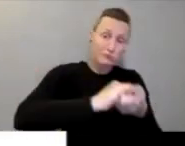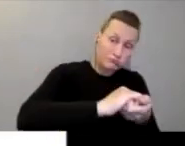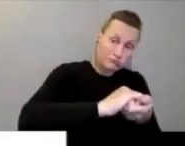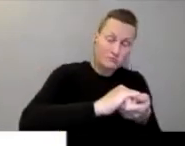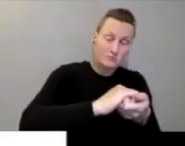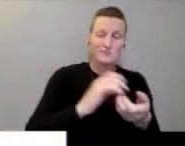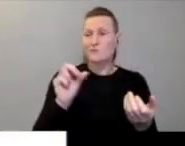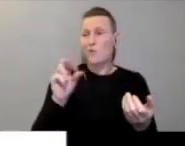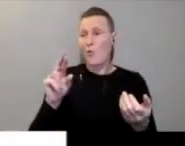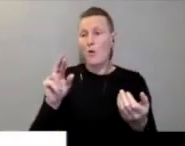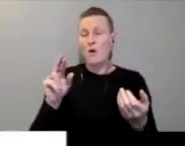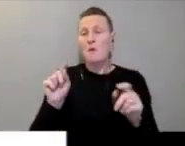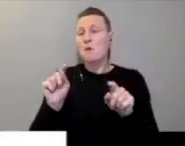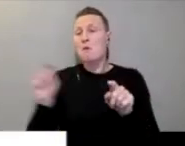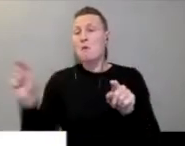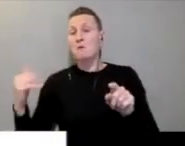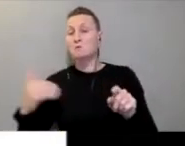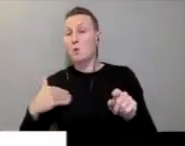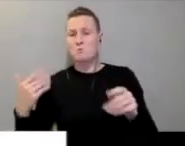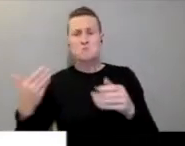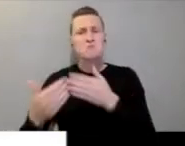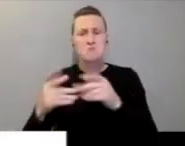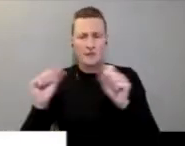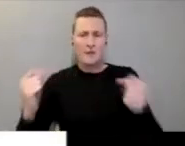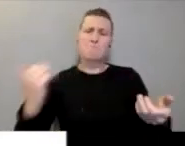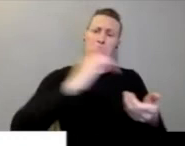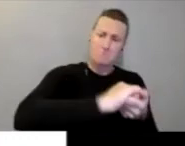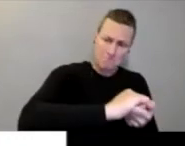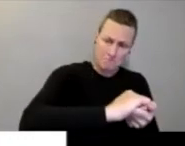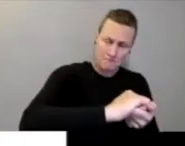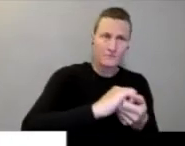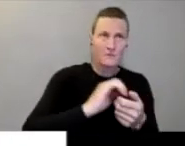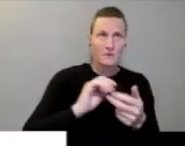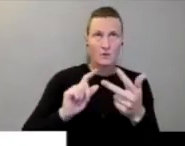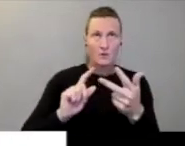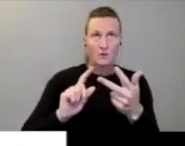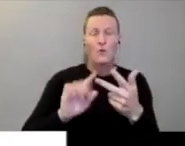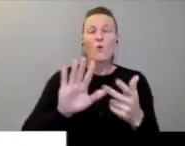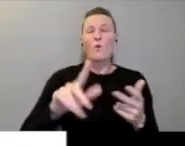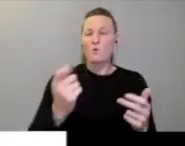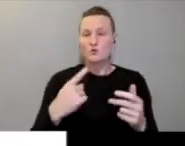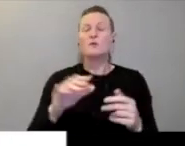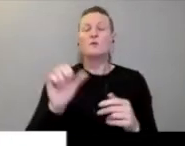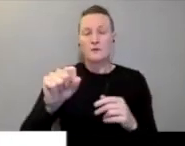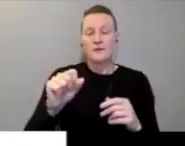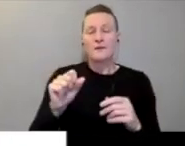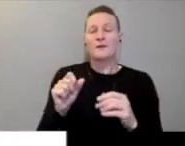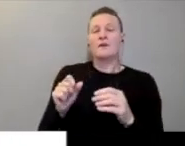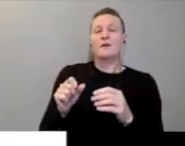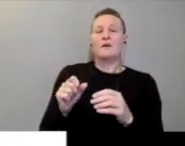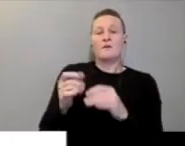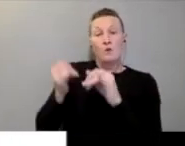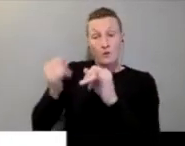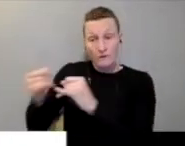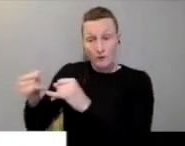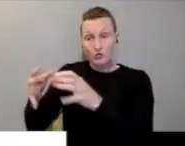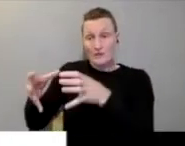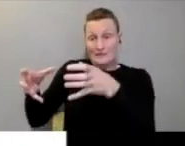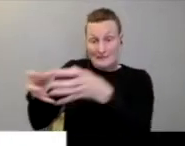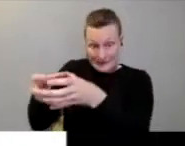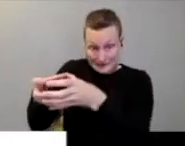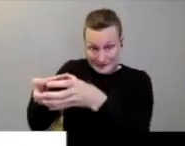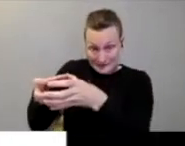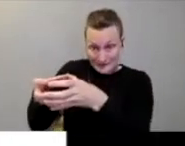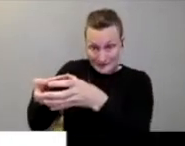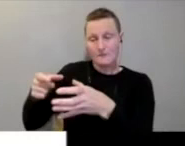in Toronto. And what was the third thing? The collective. Yes, the majority of artists within a collective